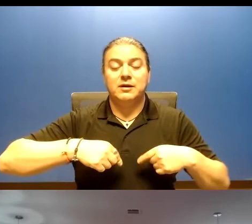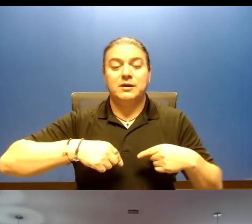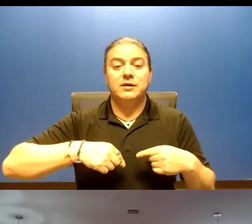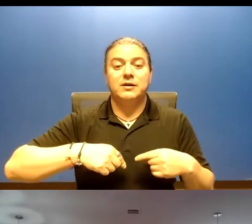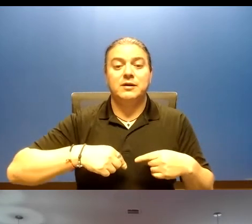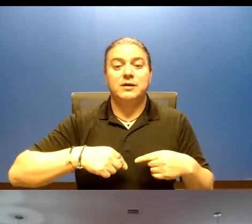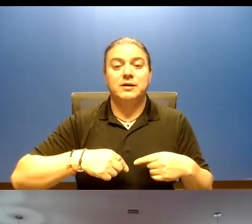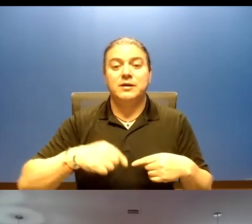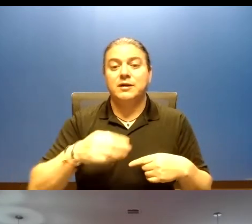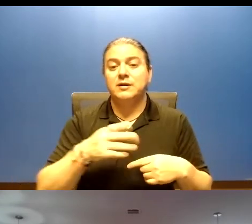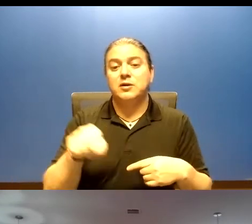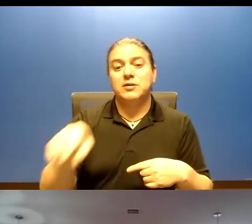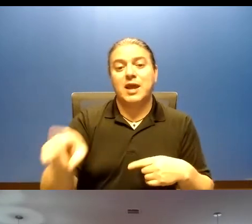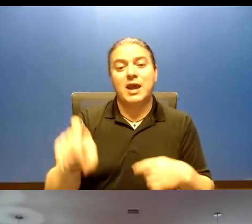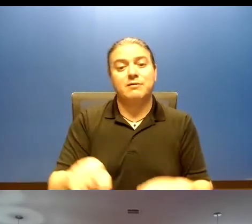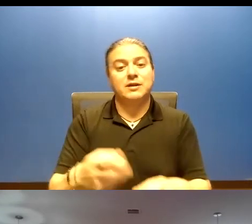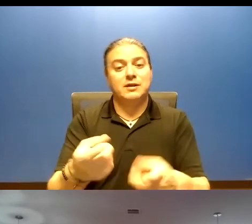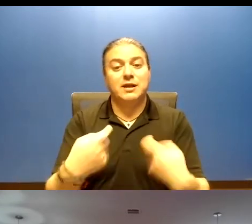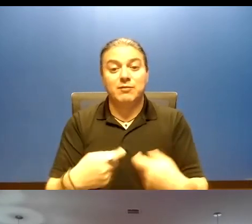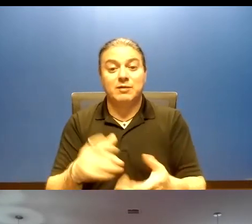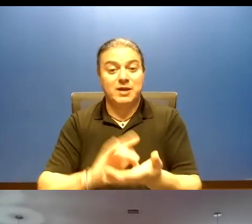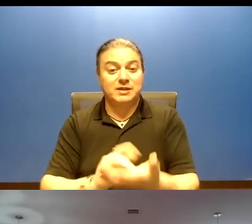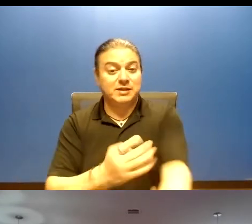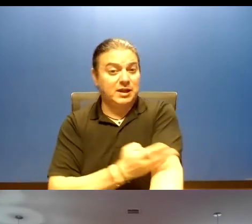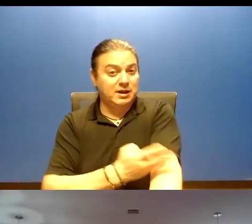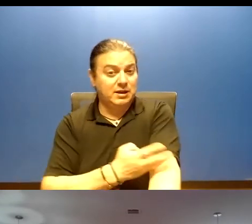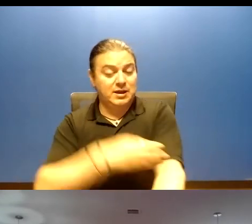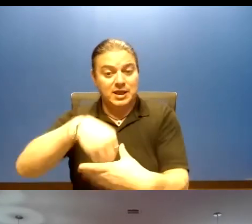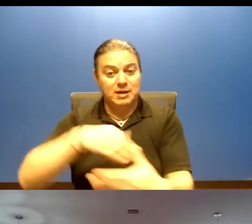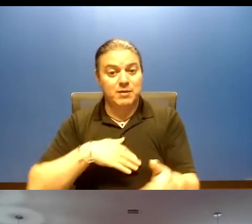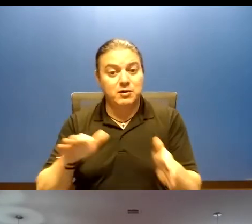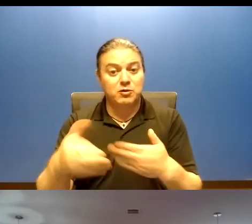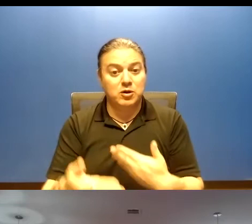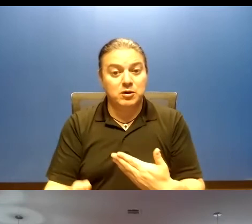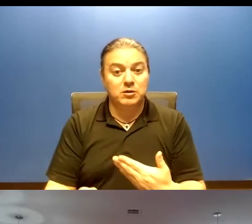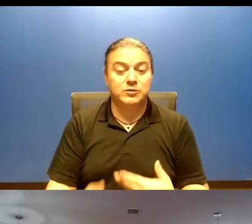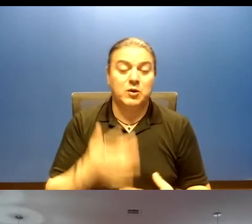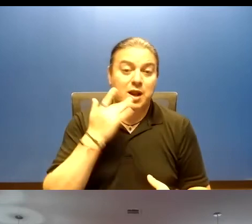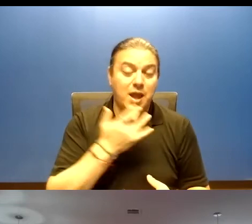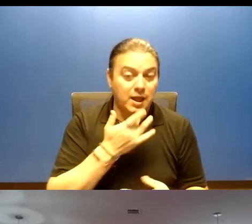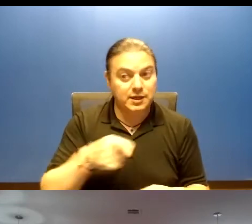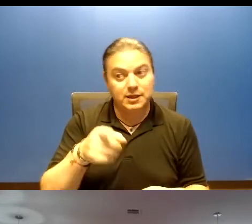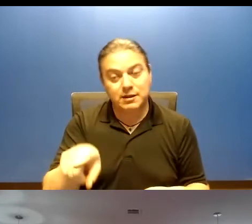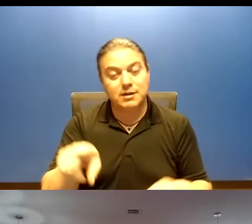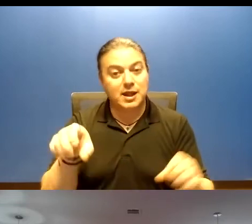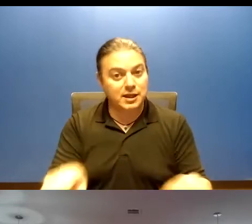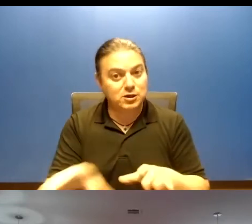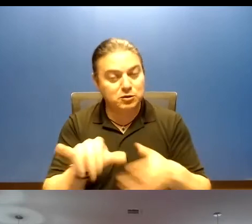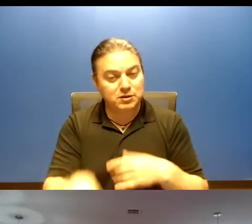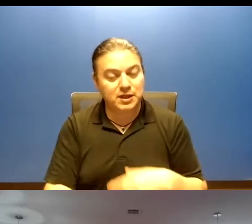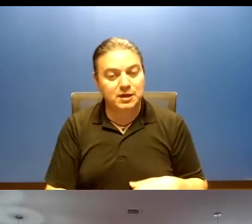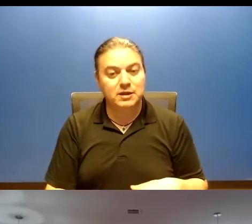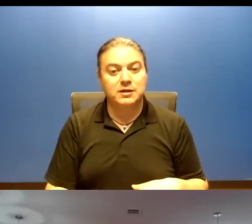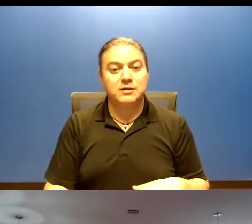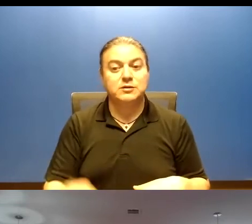administer adenosine intravenously in my room. So luckily they're able to do that. So they came and they administered